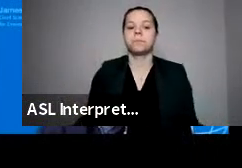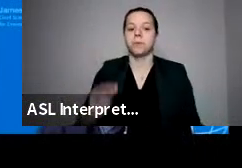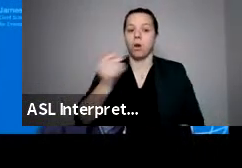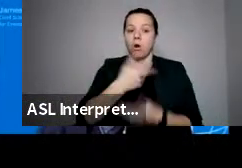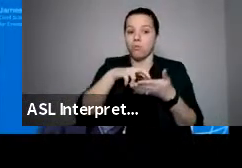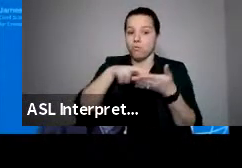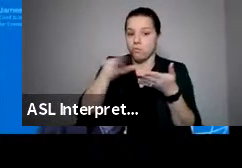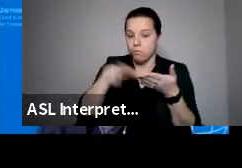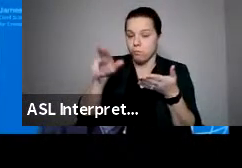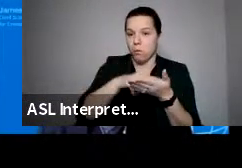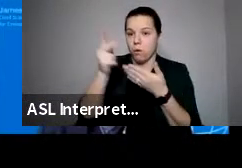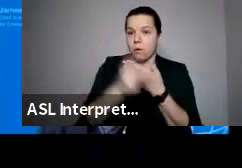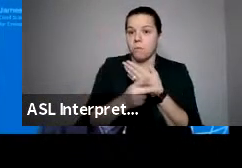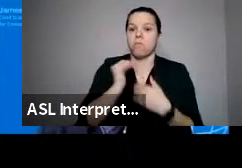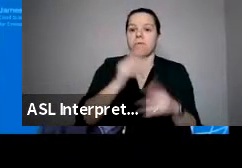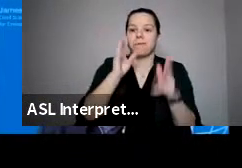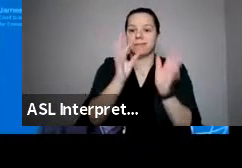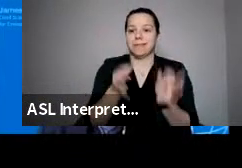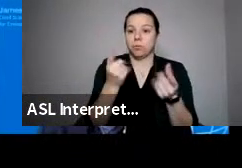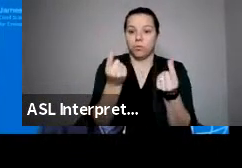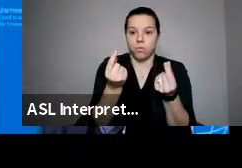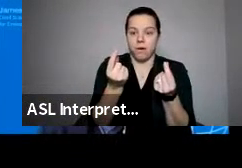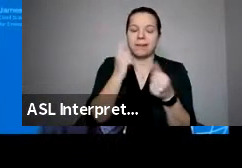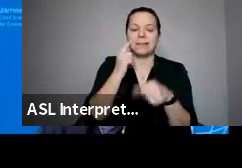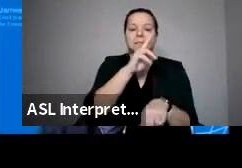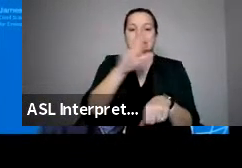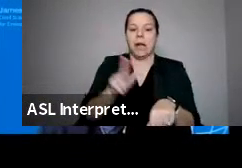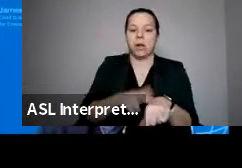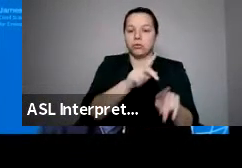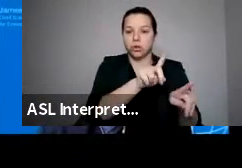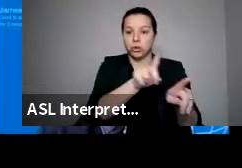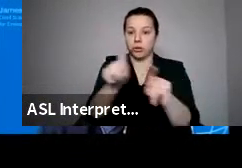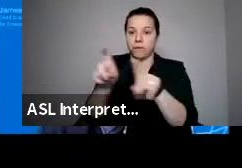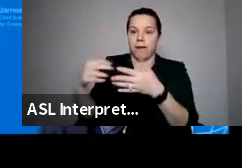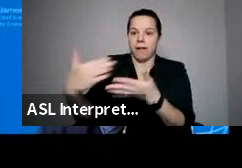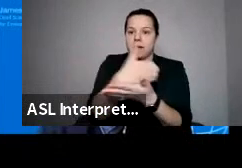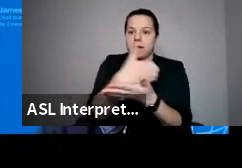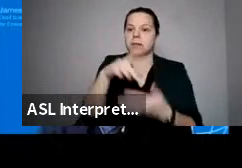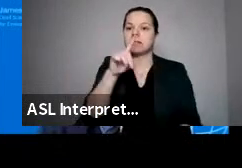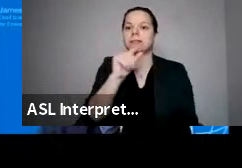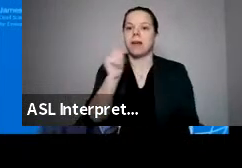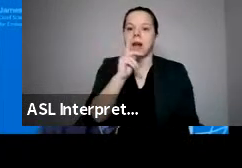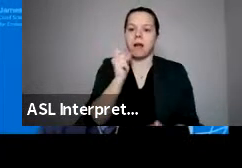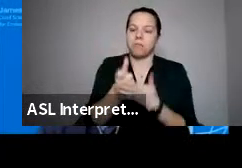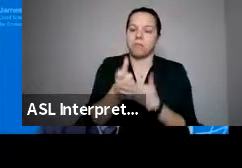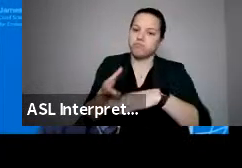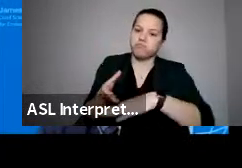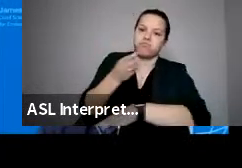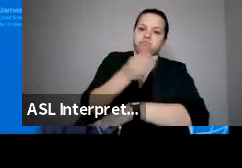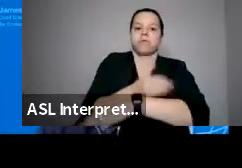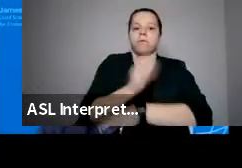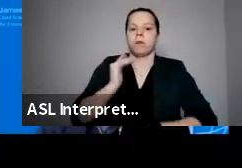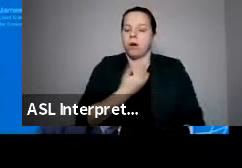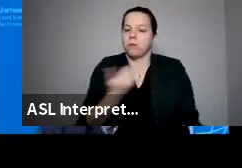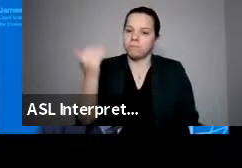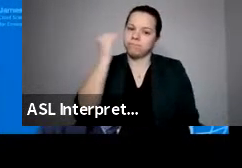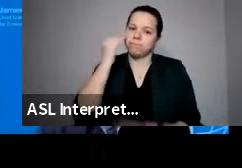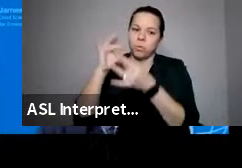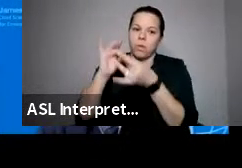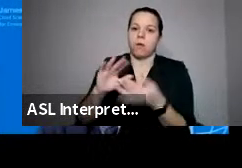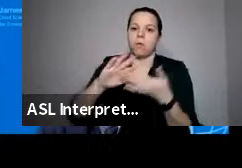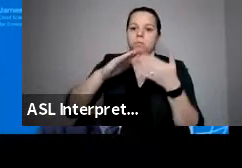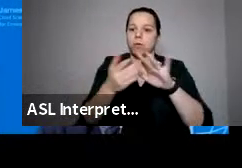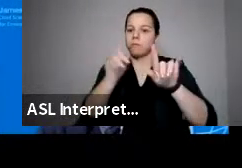we decided to conduct a national survey to gather data to improve our understanding of the community response